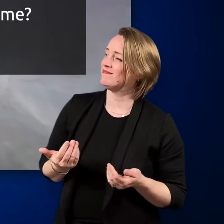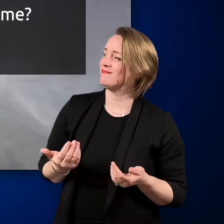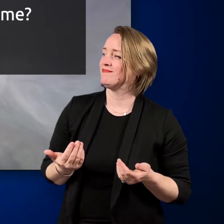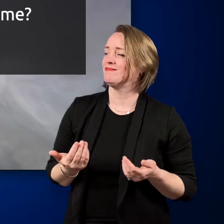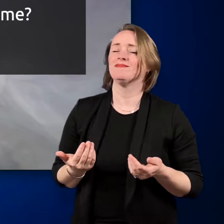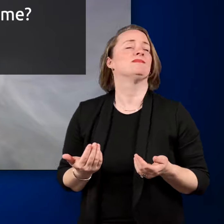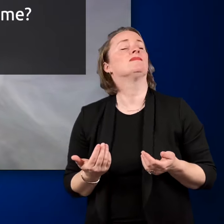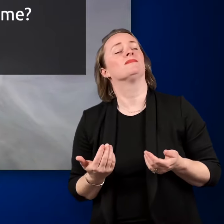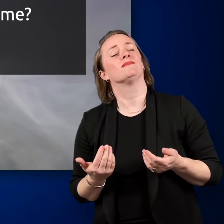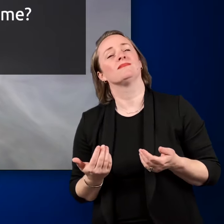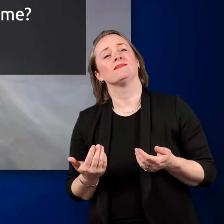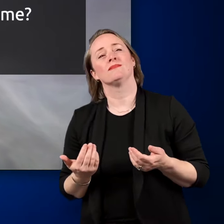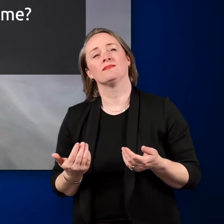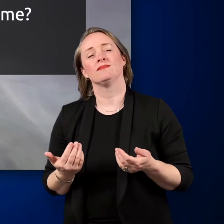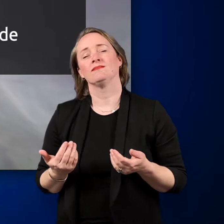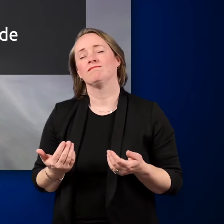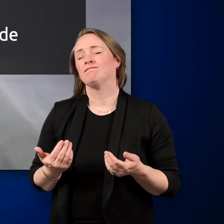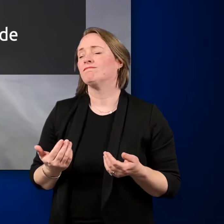place.